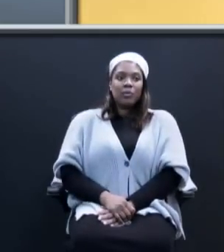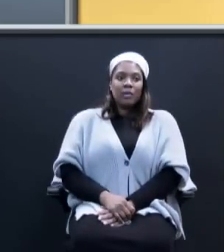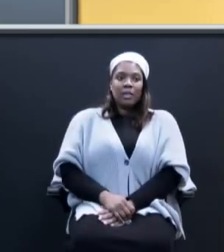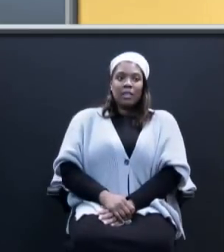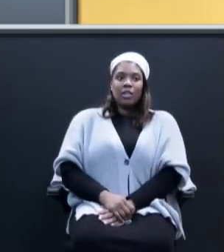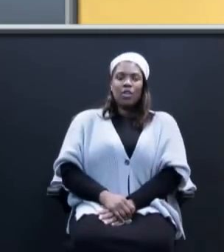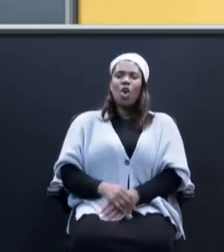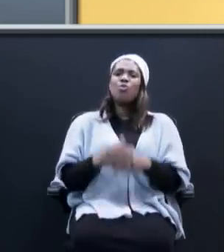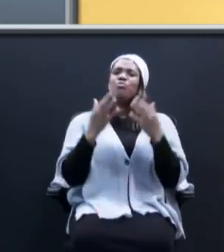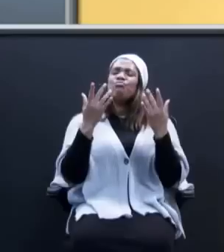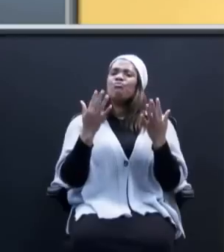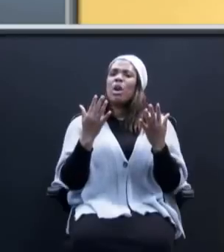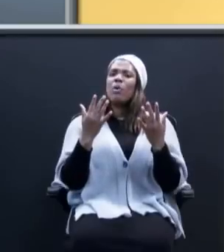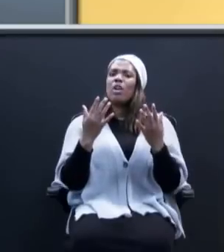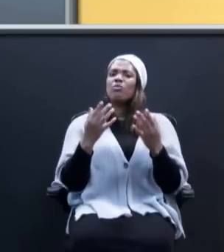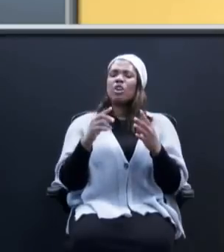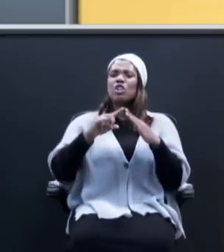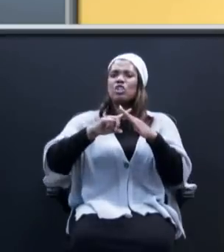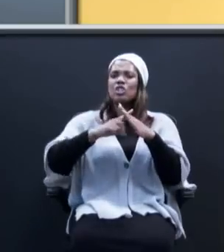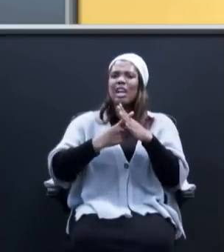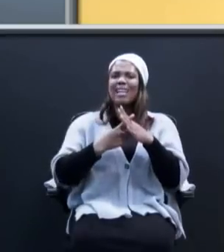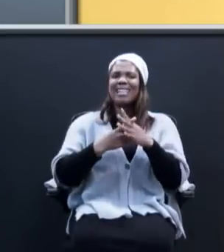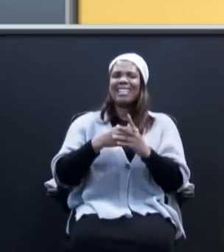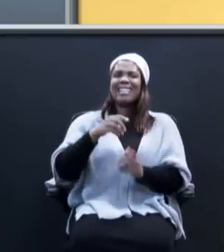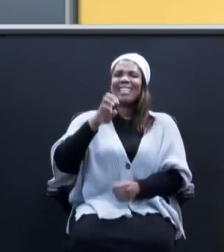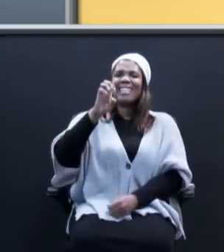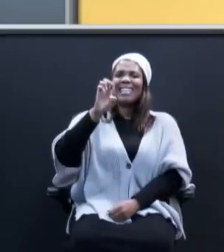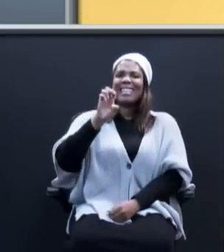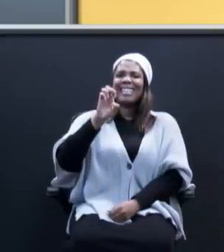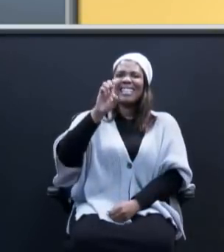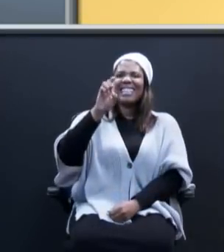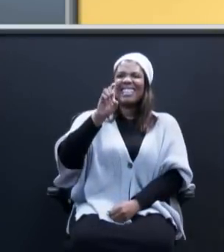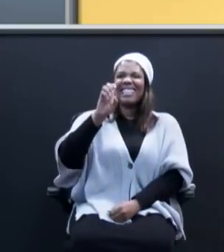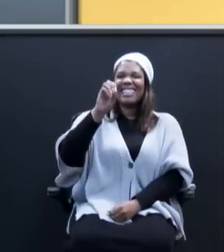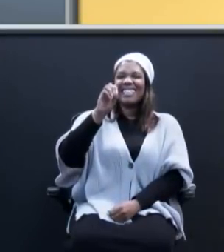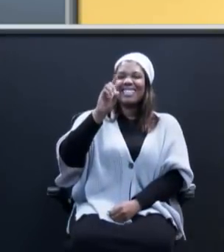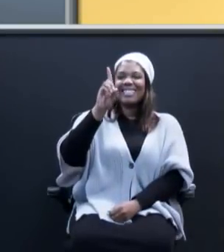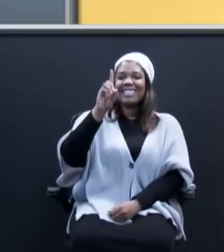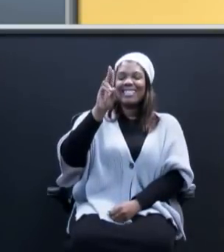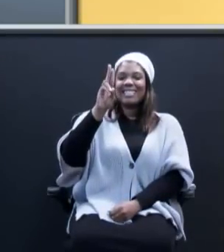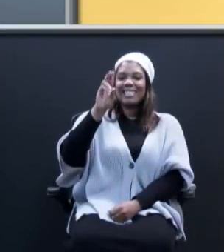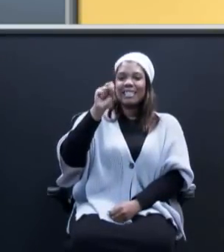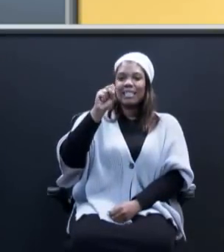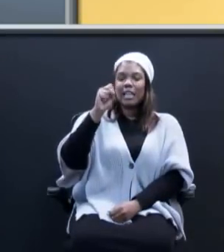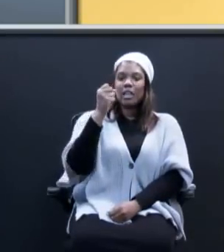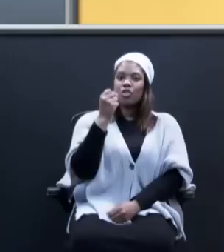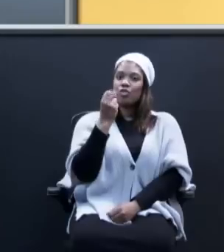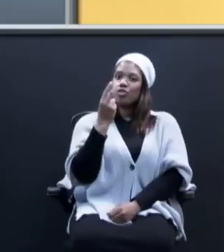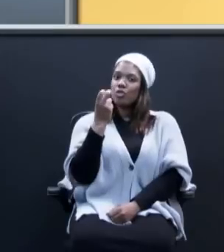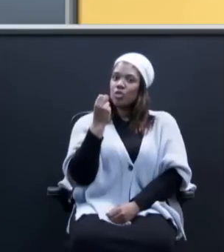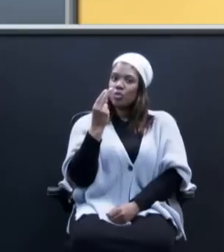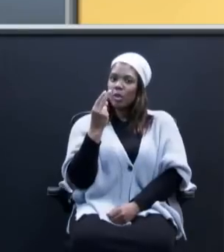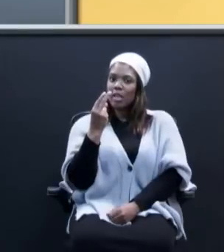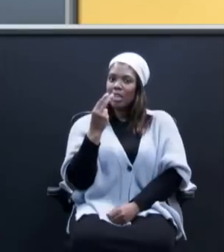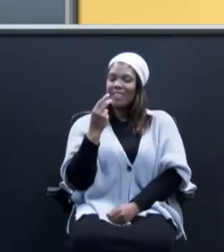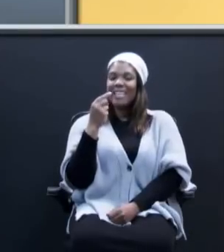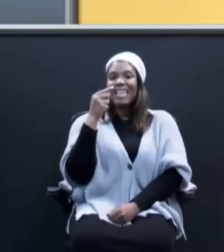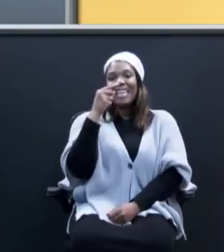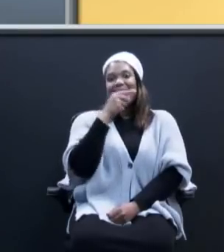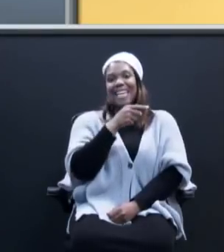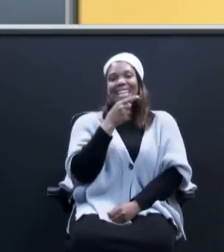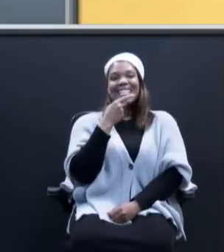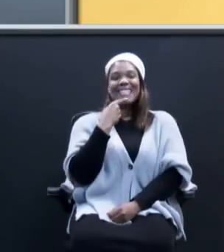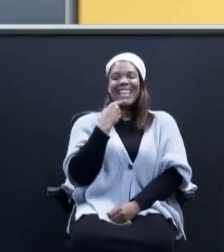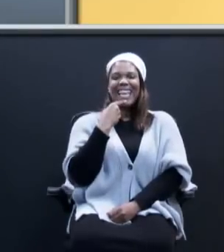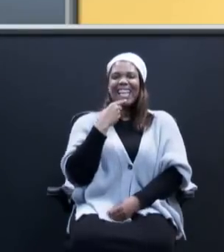Exodus 12, I'm sorry. We're going to go and pick up the Passover. I'm trying to get ahead of myself. I guess the choir kind of mugged me with 3 songs this